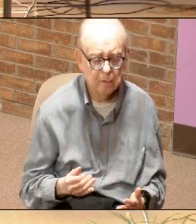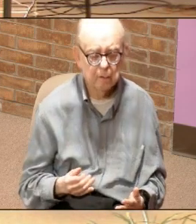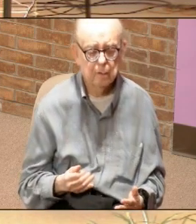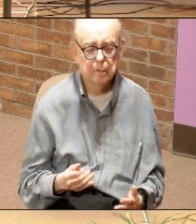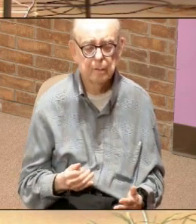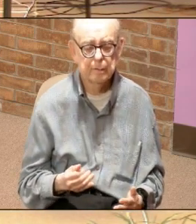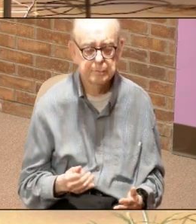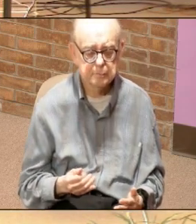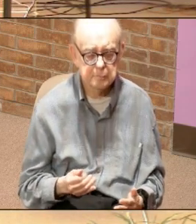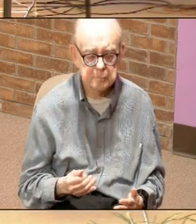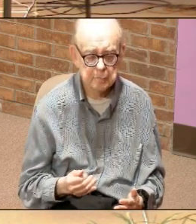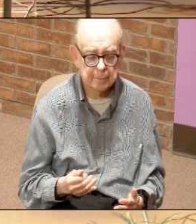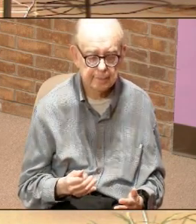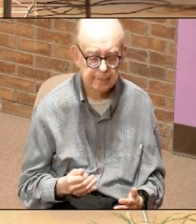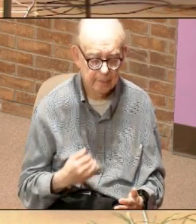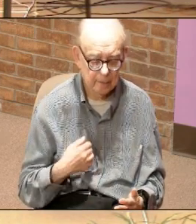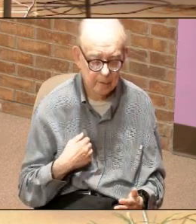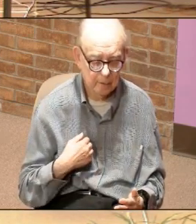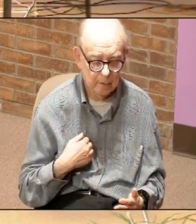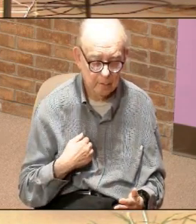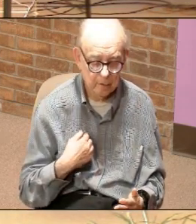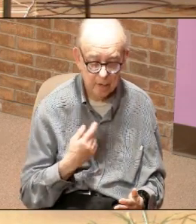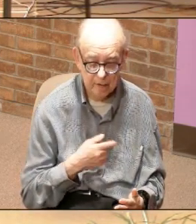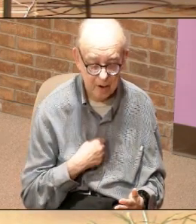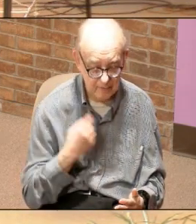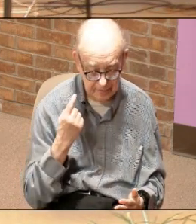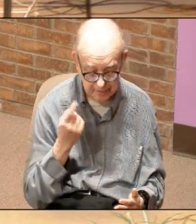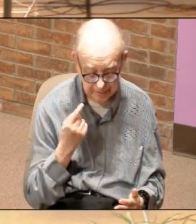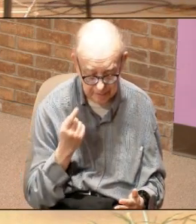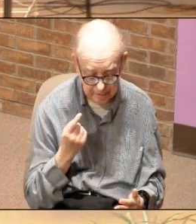Because in our contemplation,